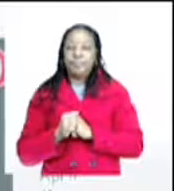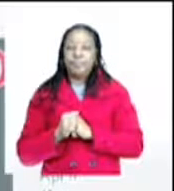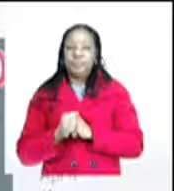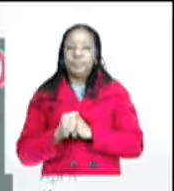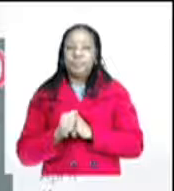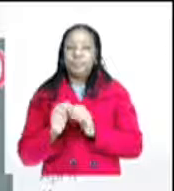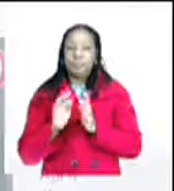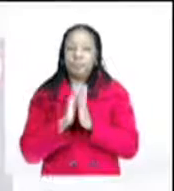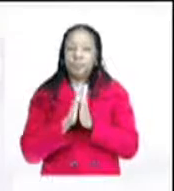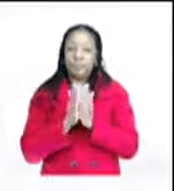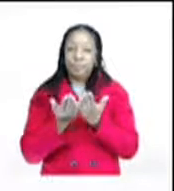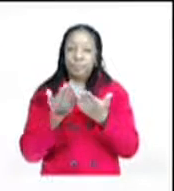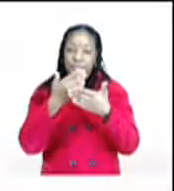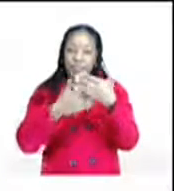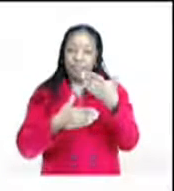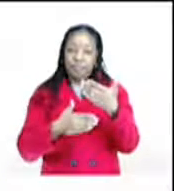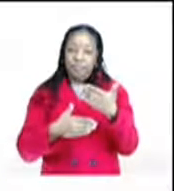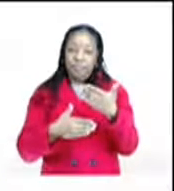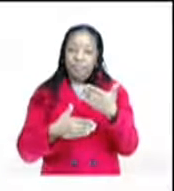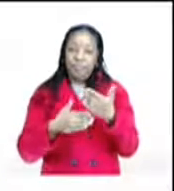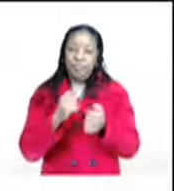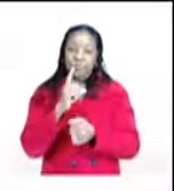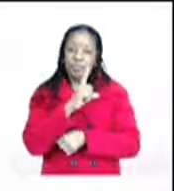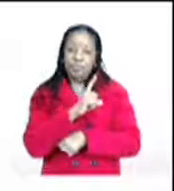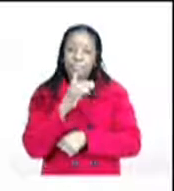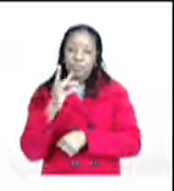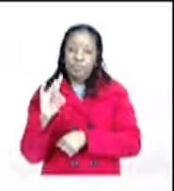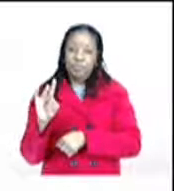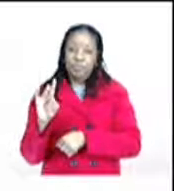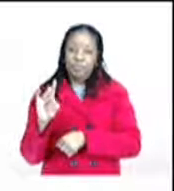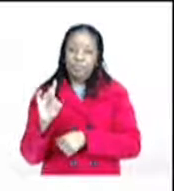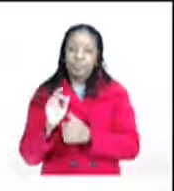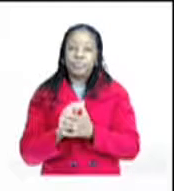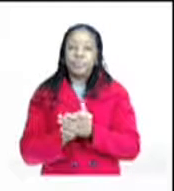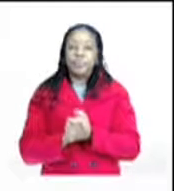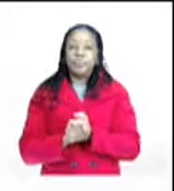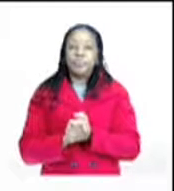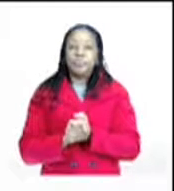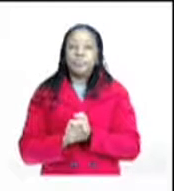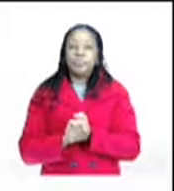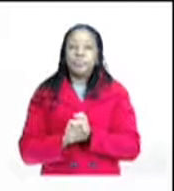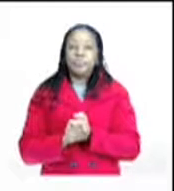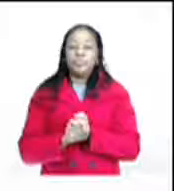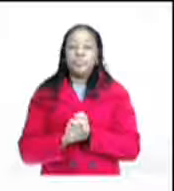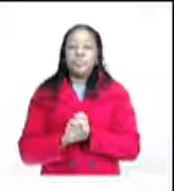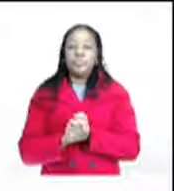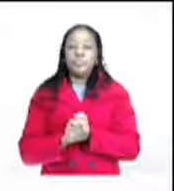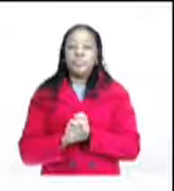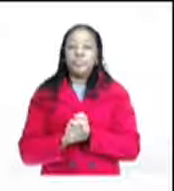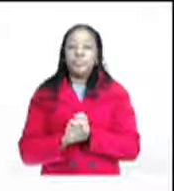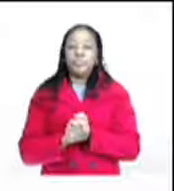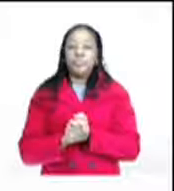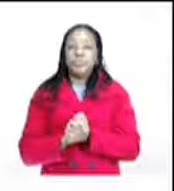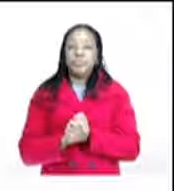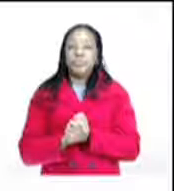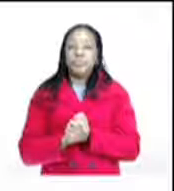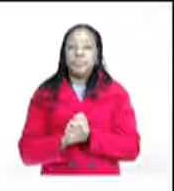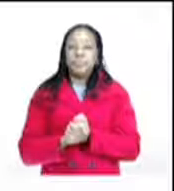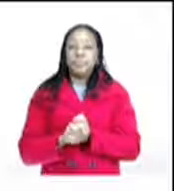back into our booklet, page 18. Right, on page 18 it